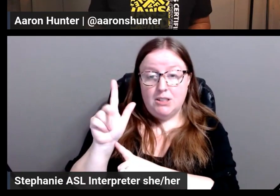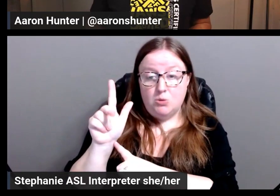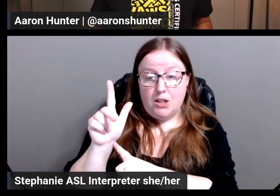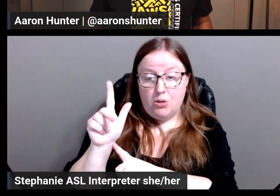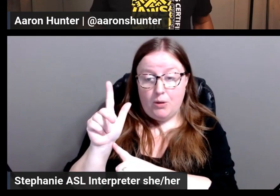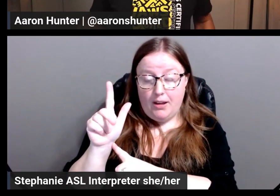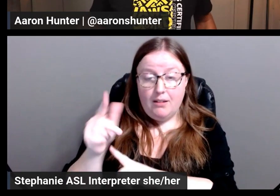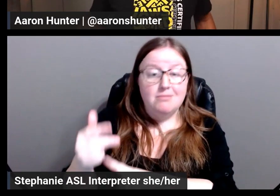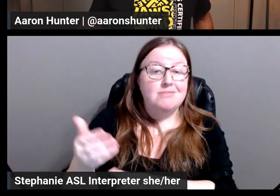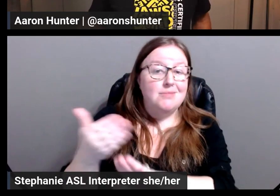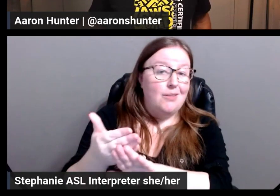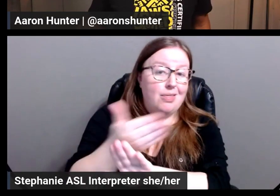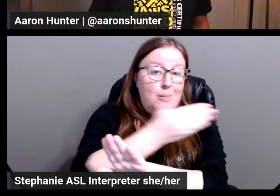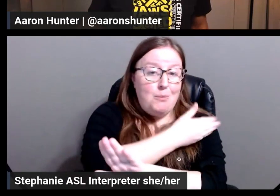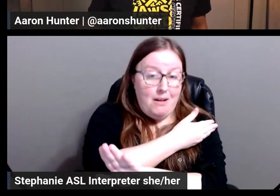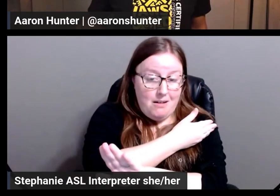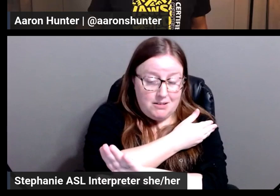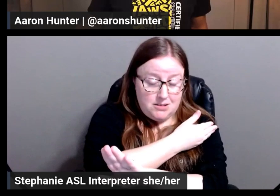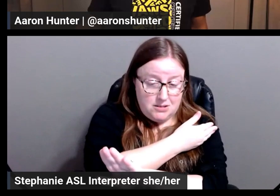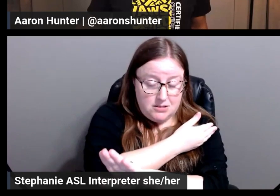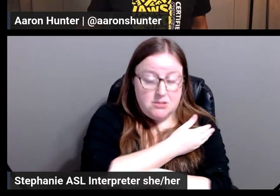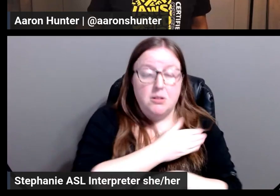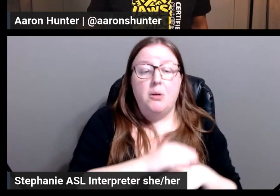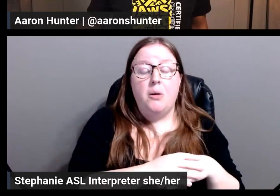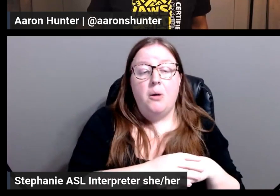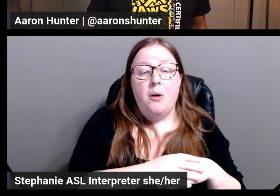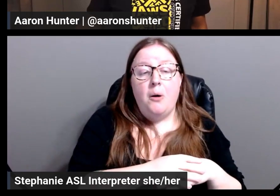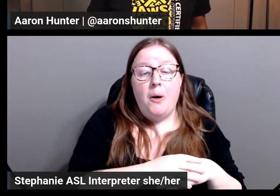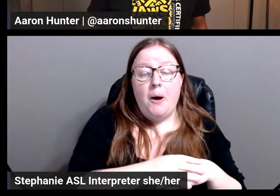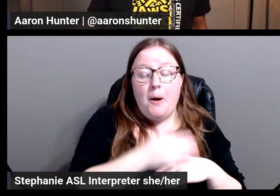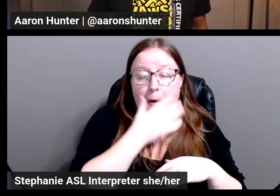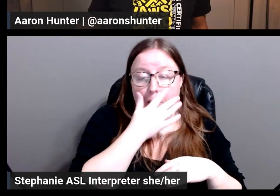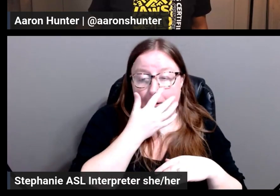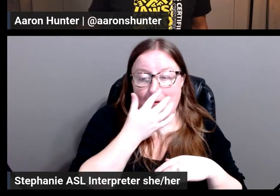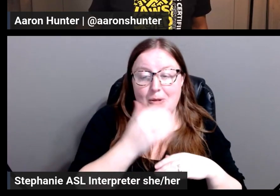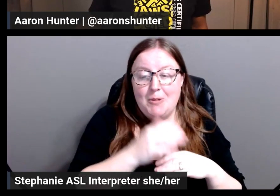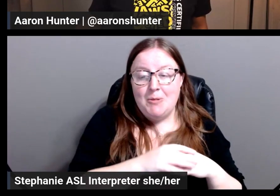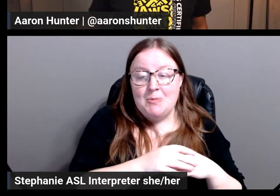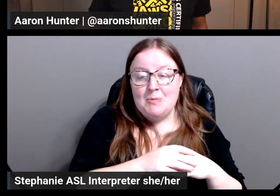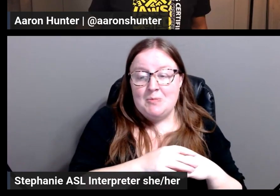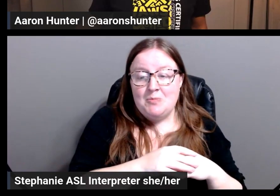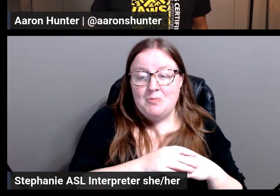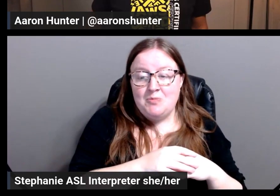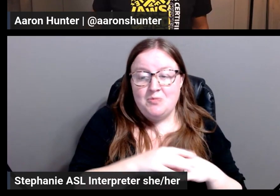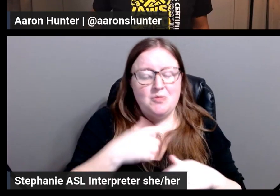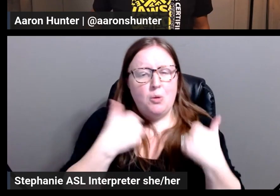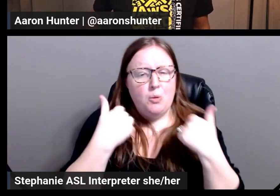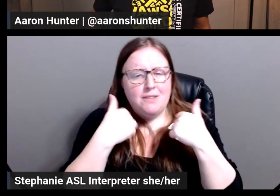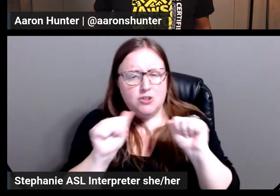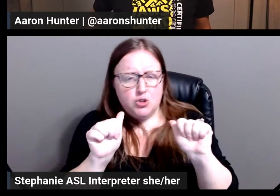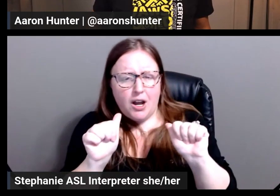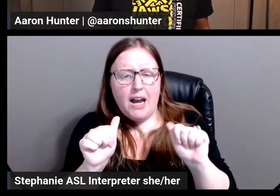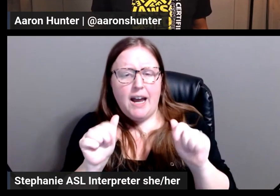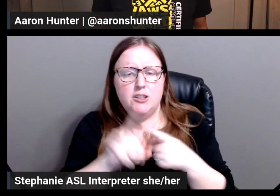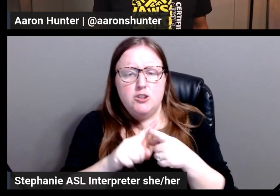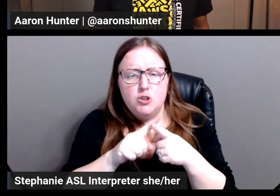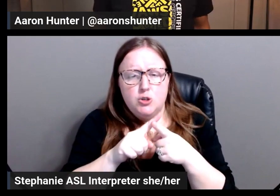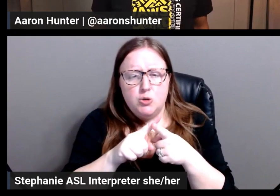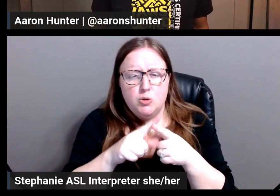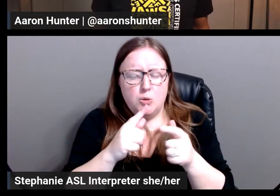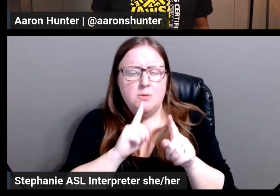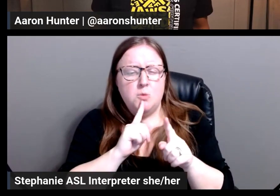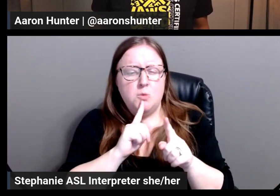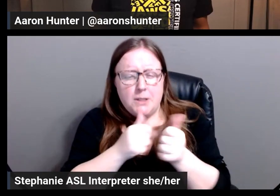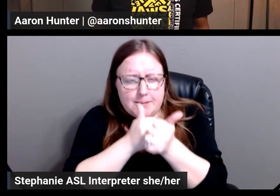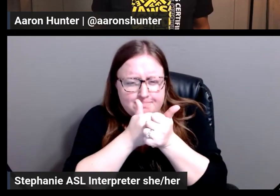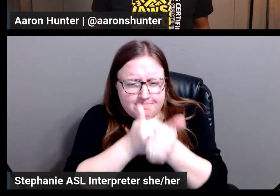past, we've been a we've tried to really stick very close to